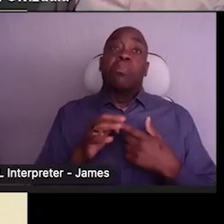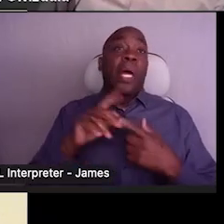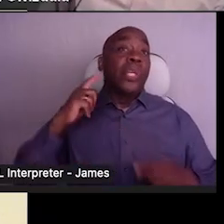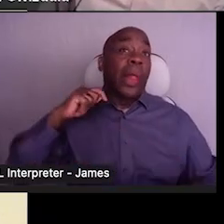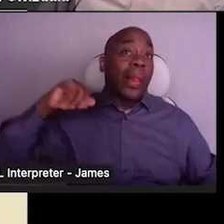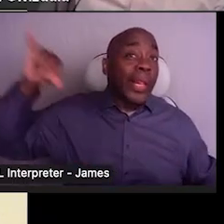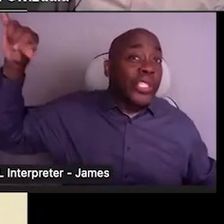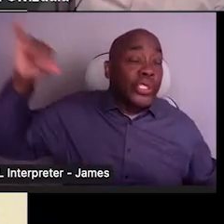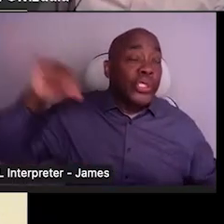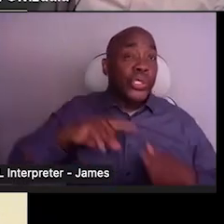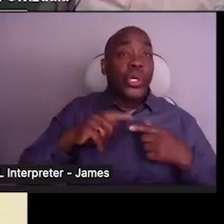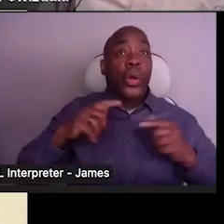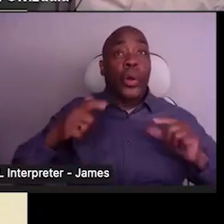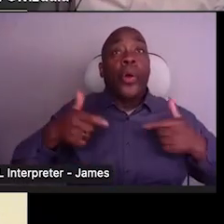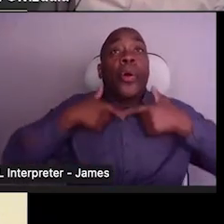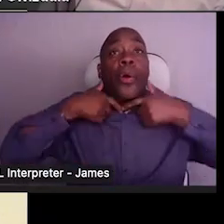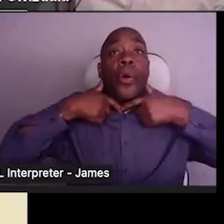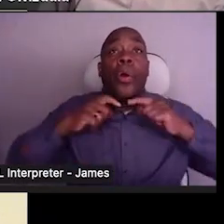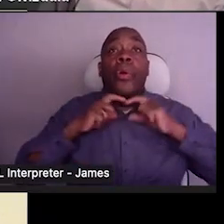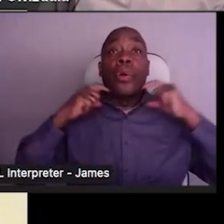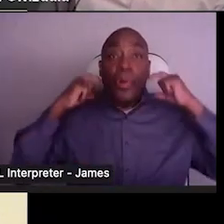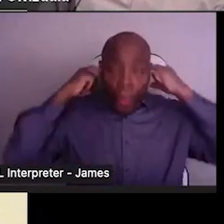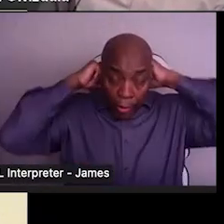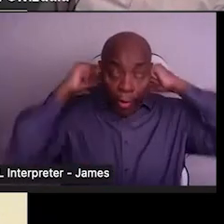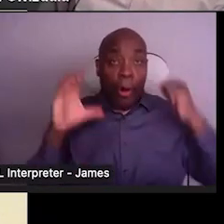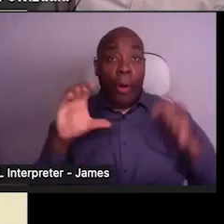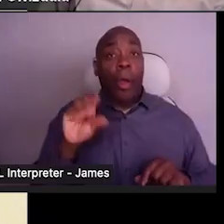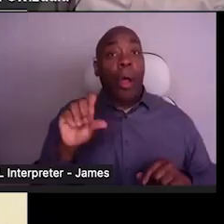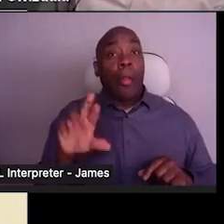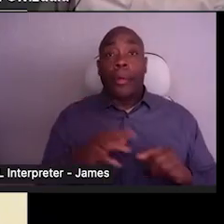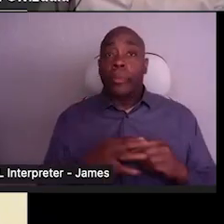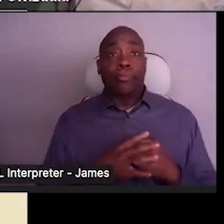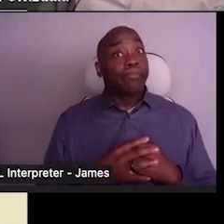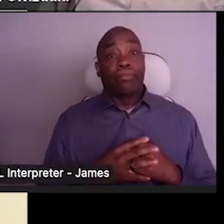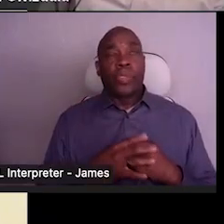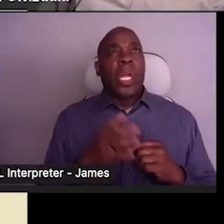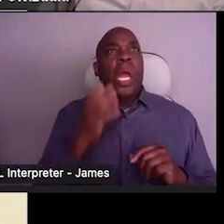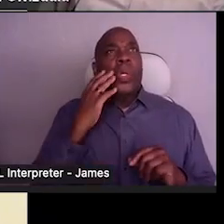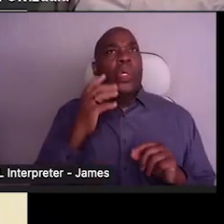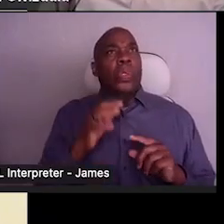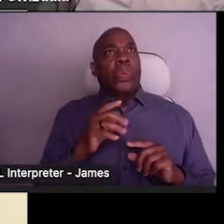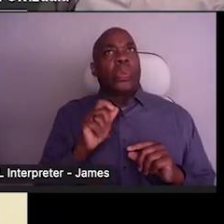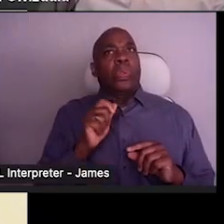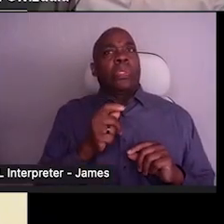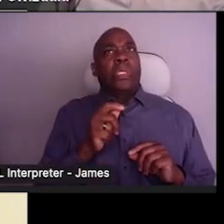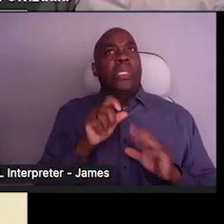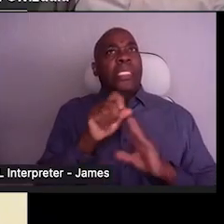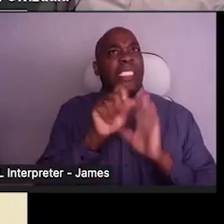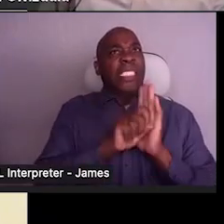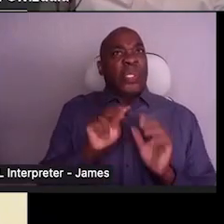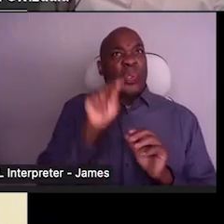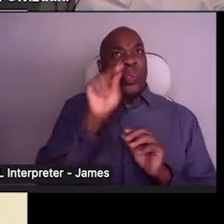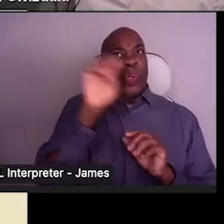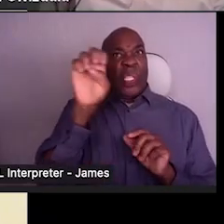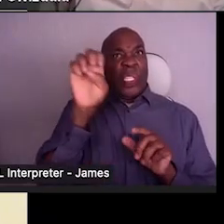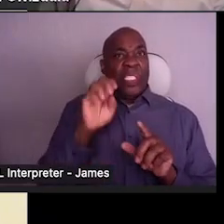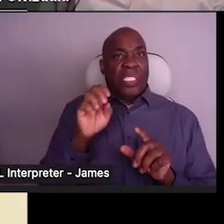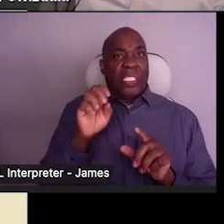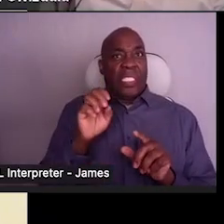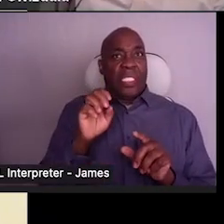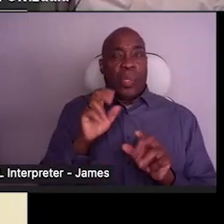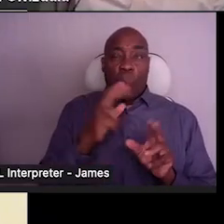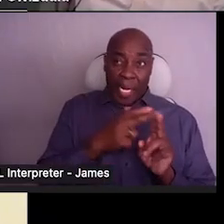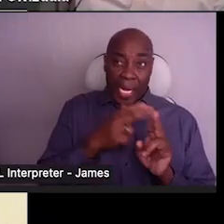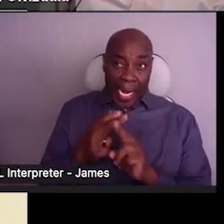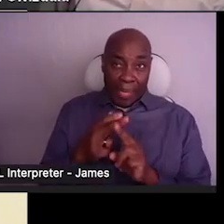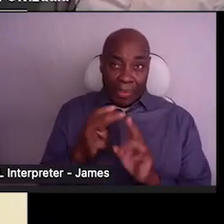any sort of special leash or collar. I know there's a couple of states in the Northeast. I won't say what their